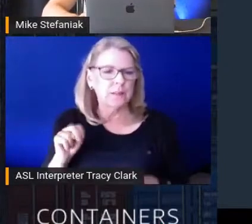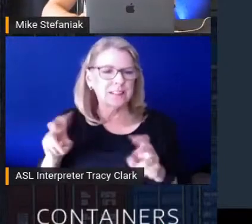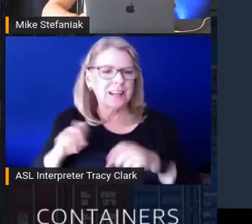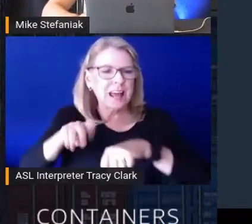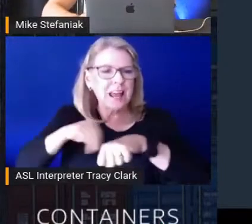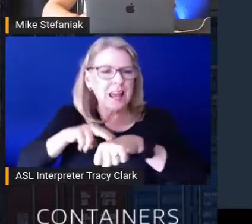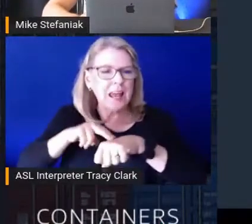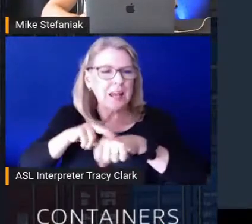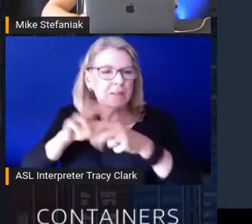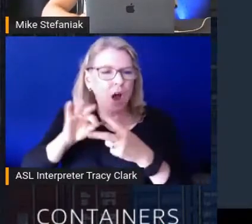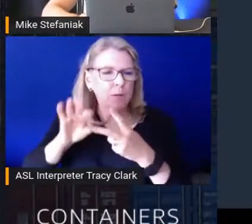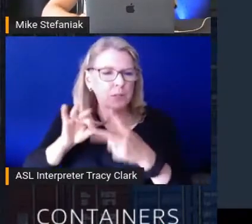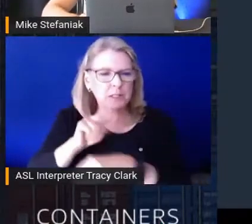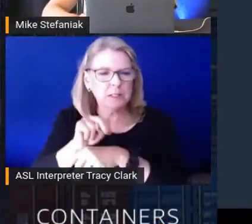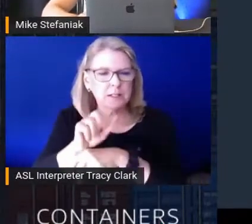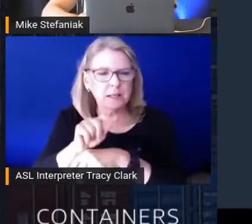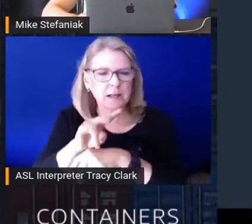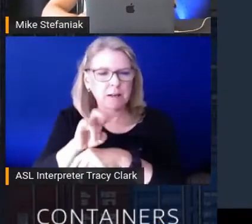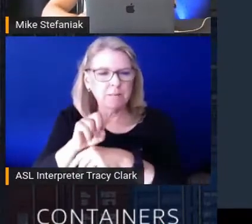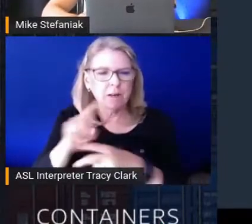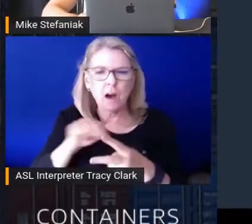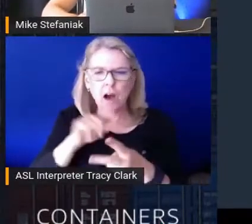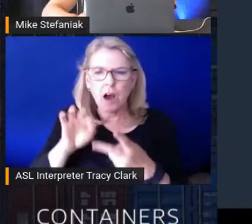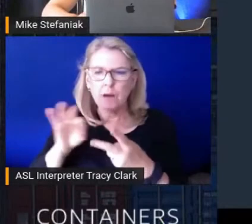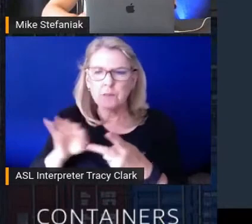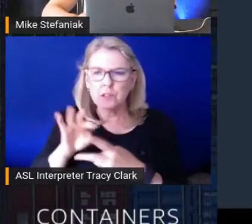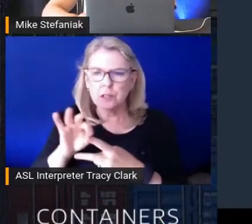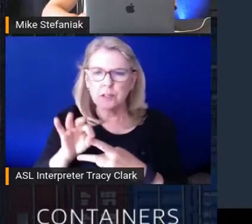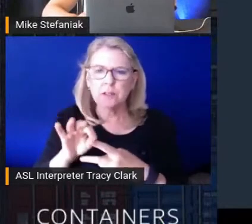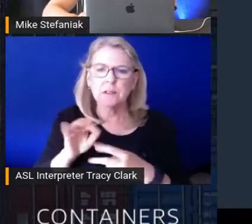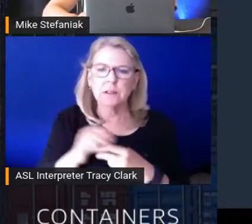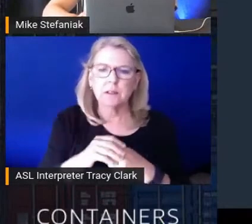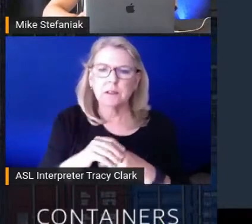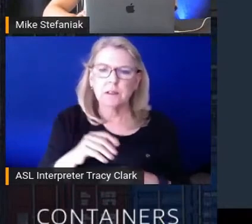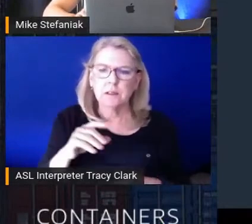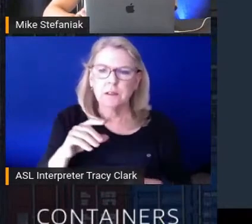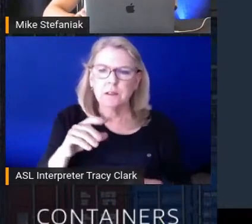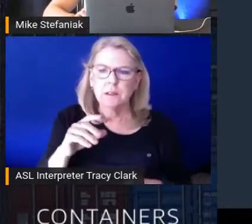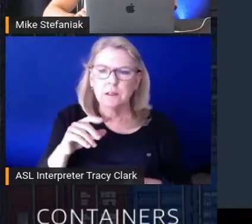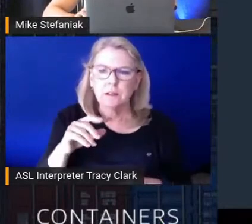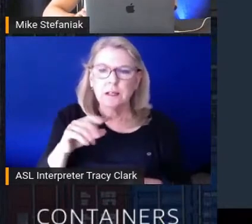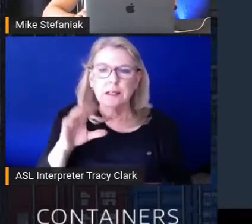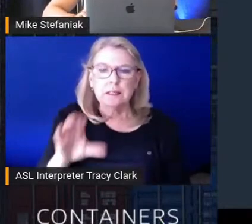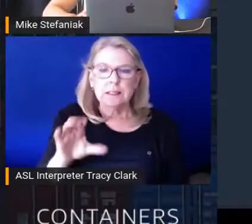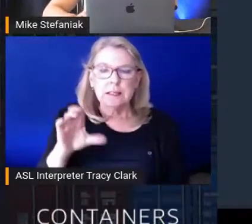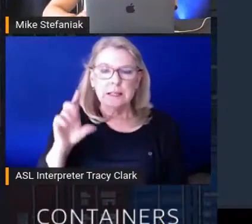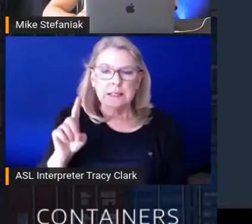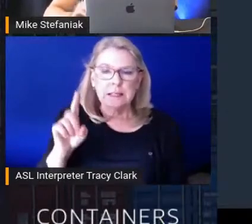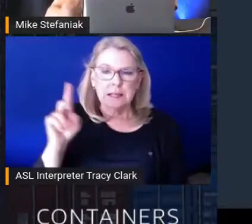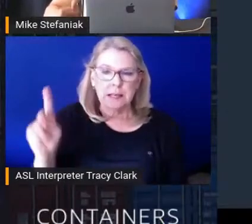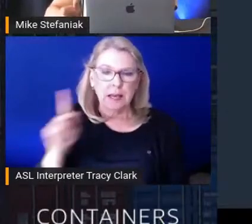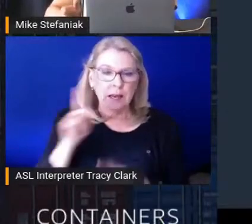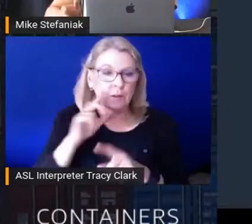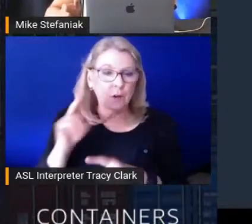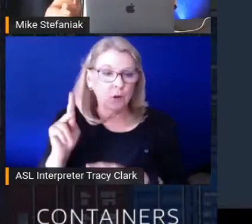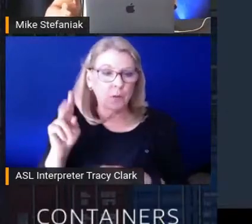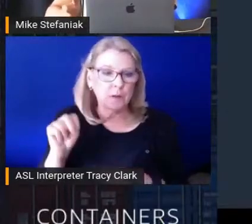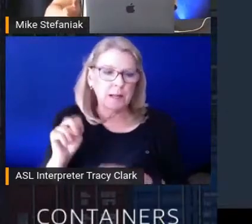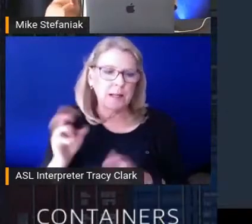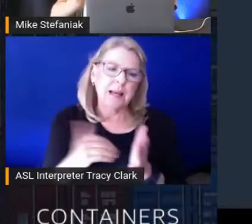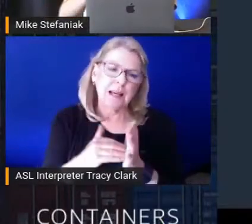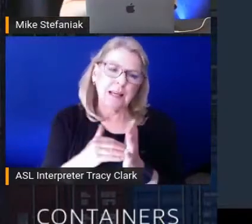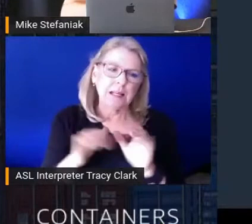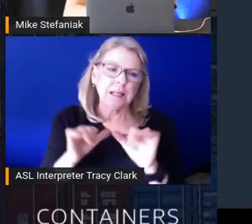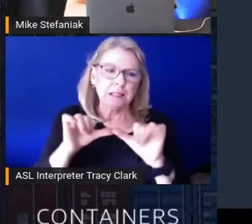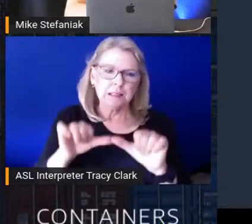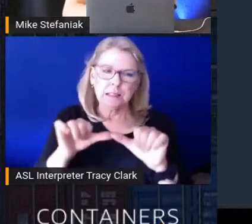several controllers will be reaching GA later this year. CDK for Kubernetes. Again, consistency,